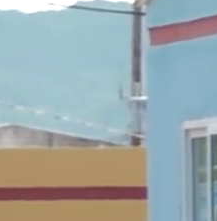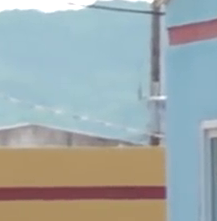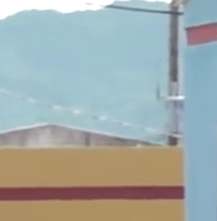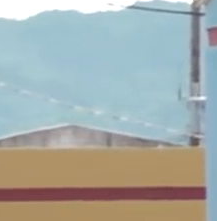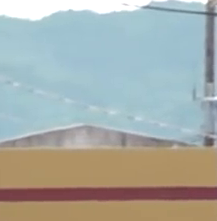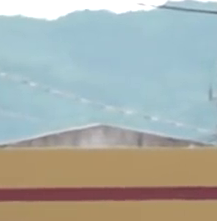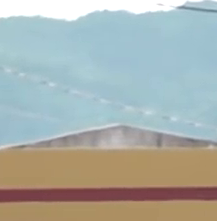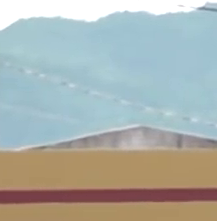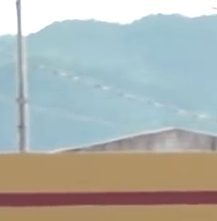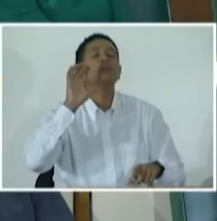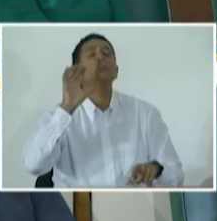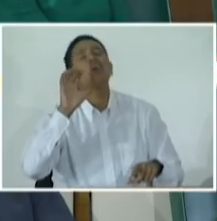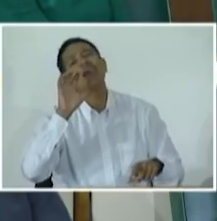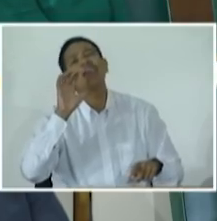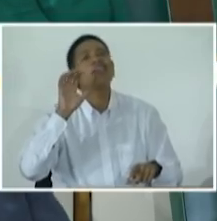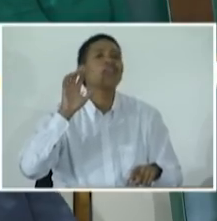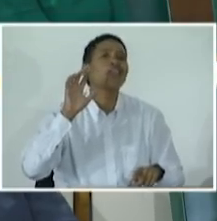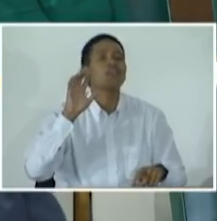spent targeting